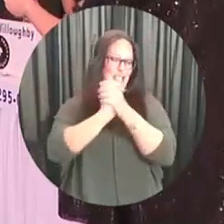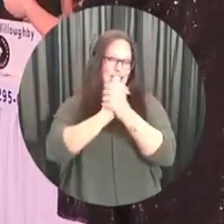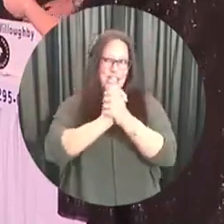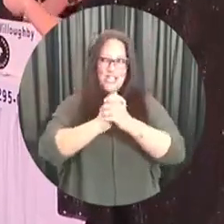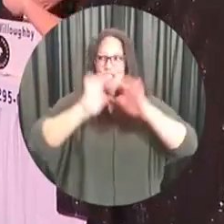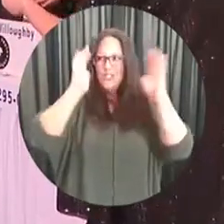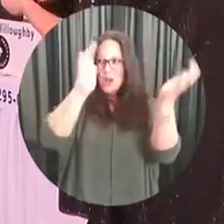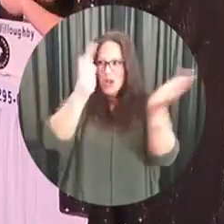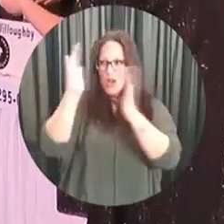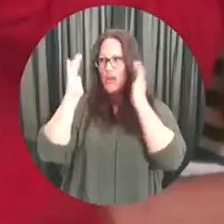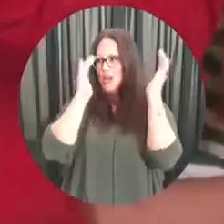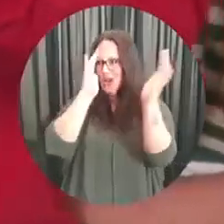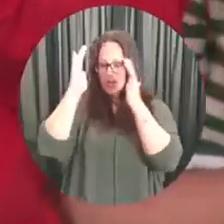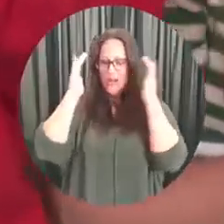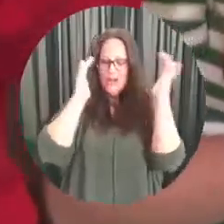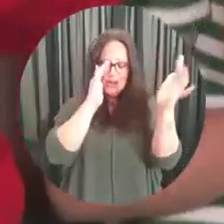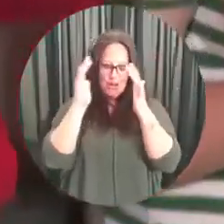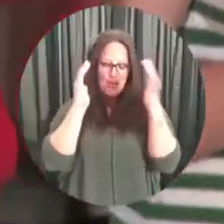Congratulations.